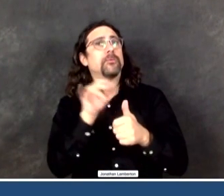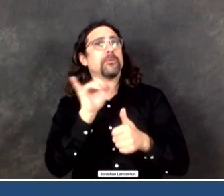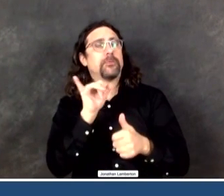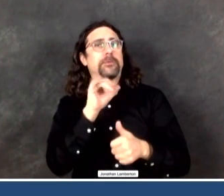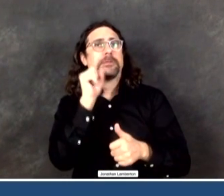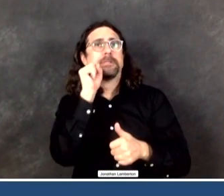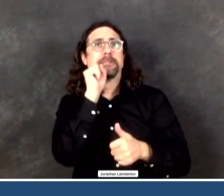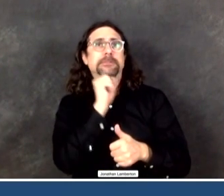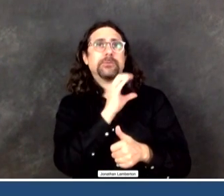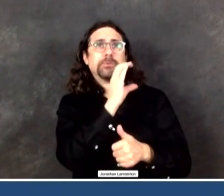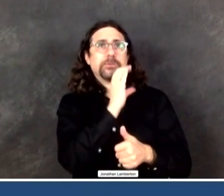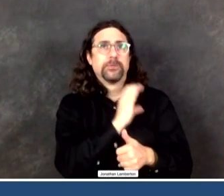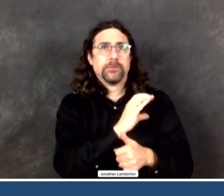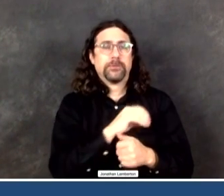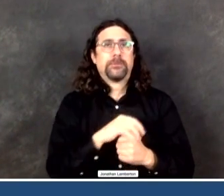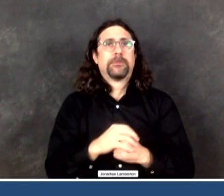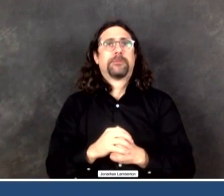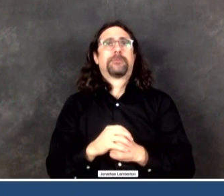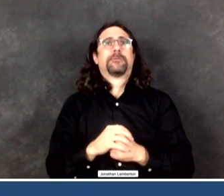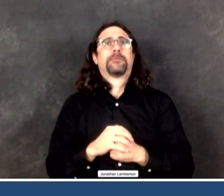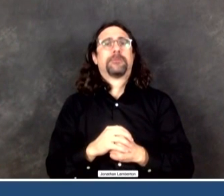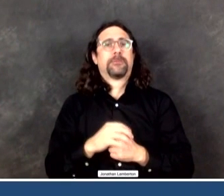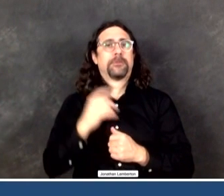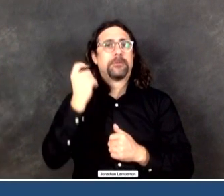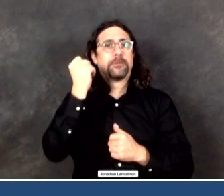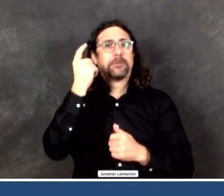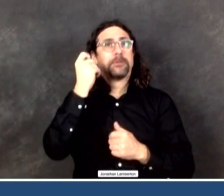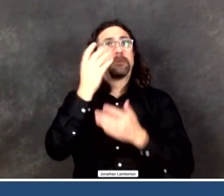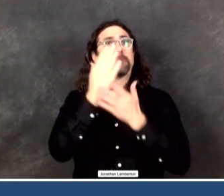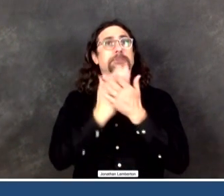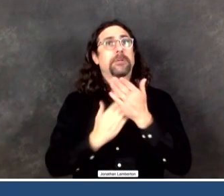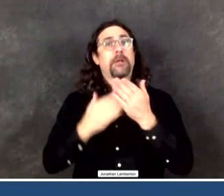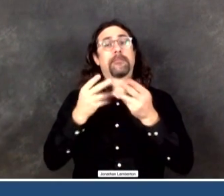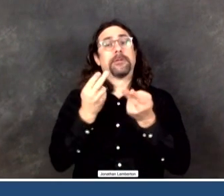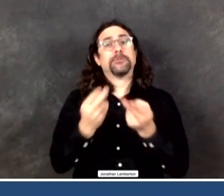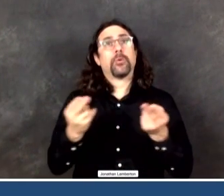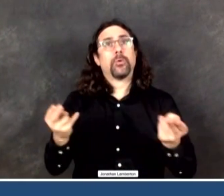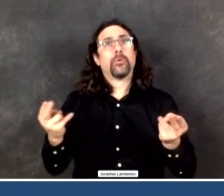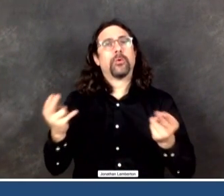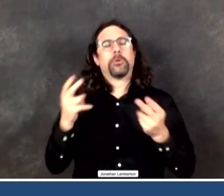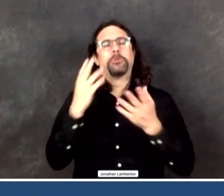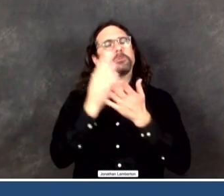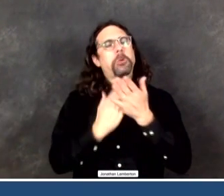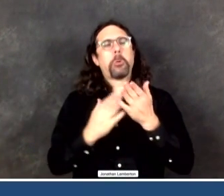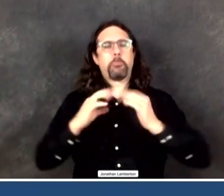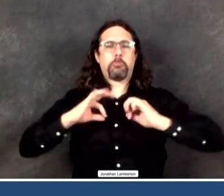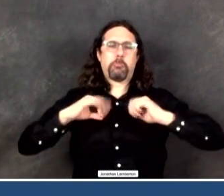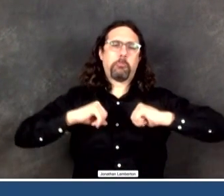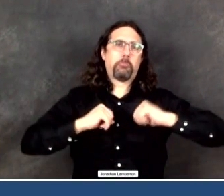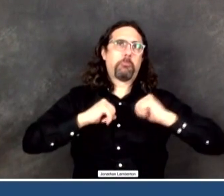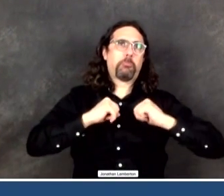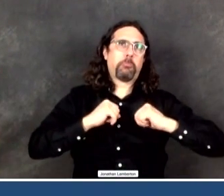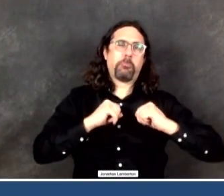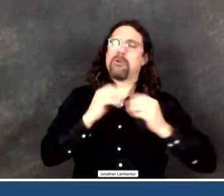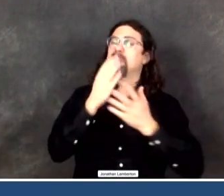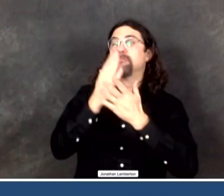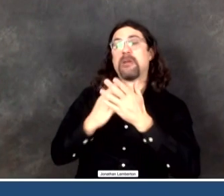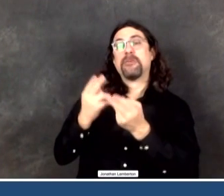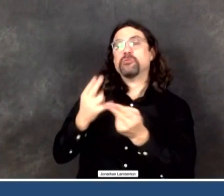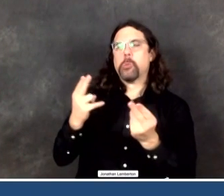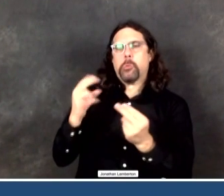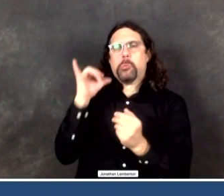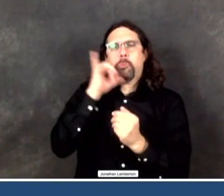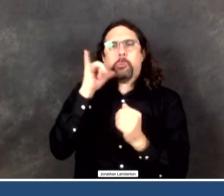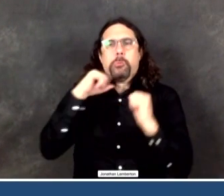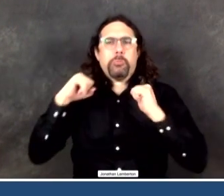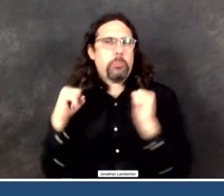not. Where it's clear to our Department of Social Services and our Department of Homeless Services that social distancing cannot be achieved properly,